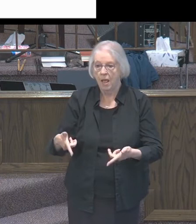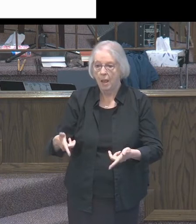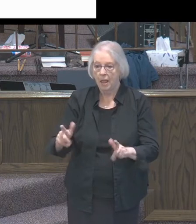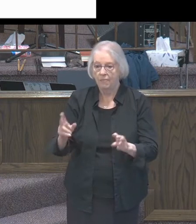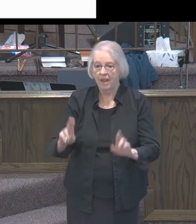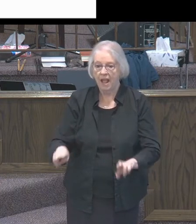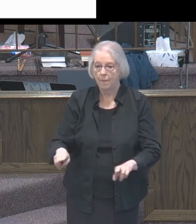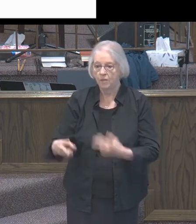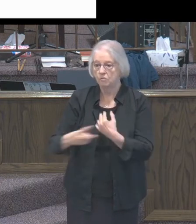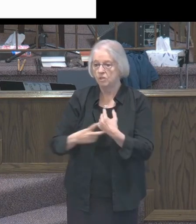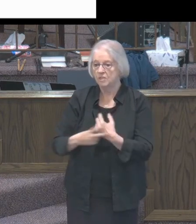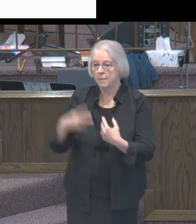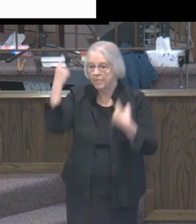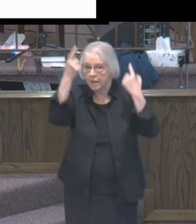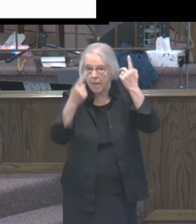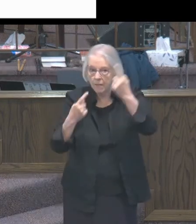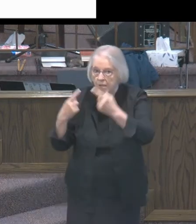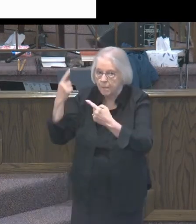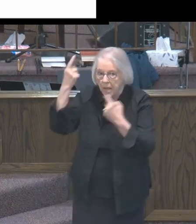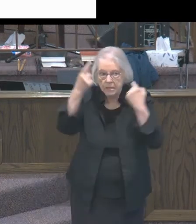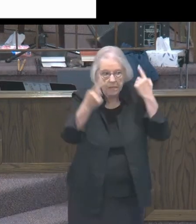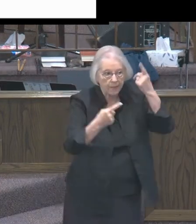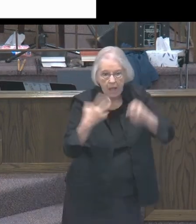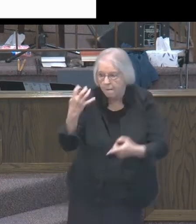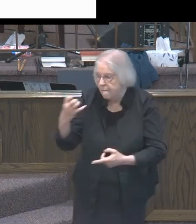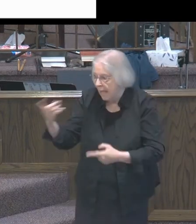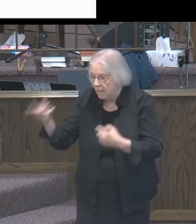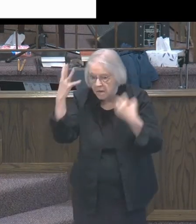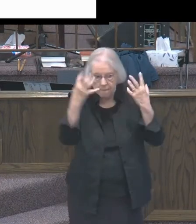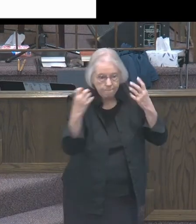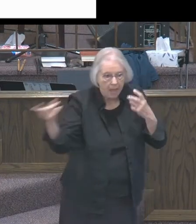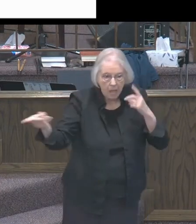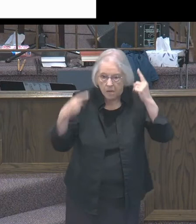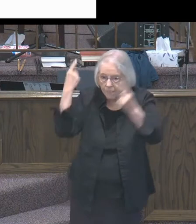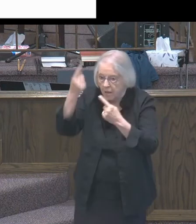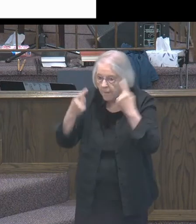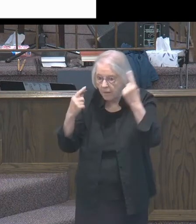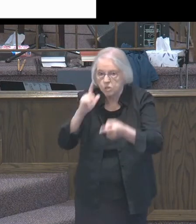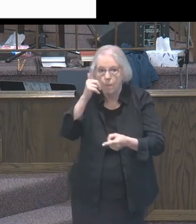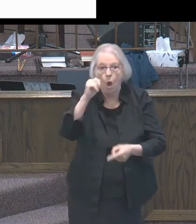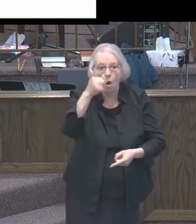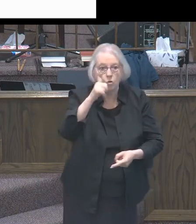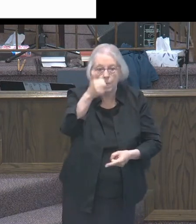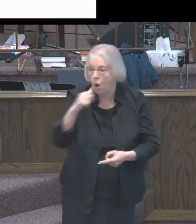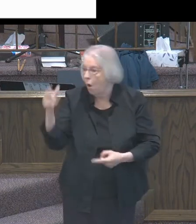Don't ever let it go away. I keep bringing it back up in my own mind.